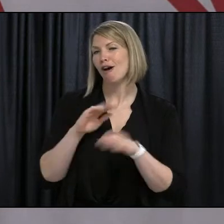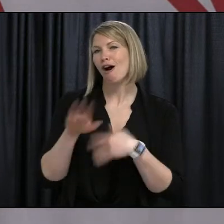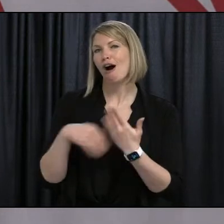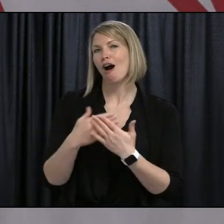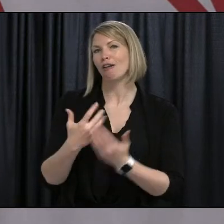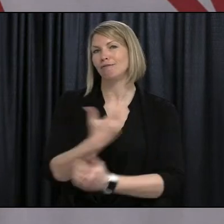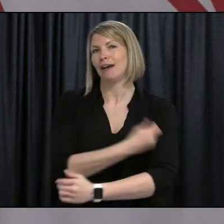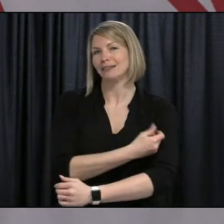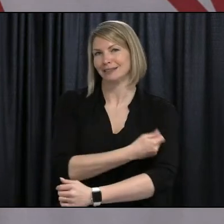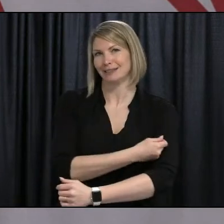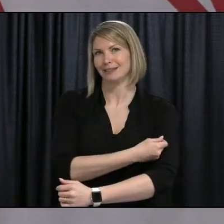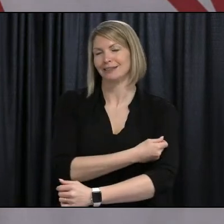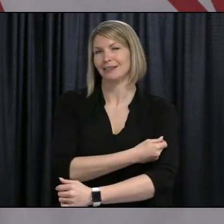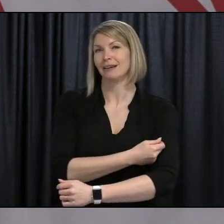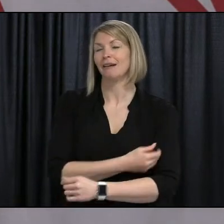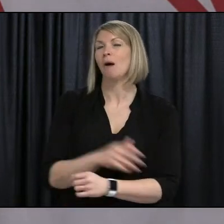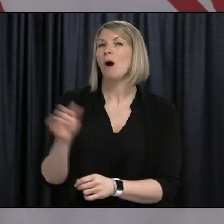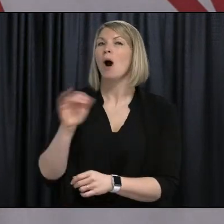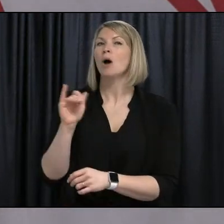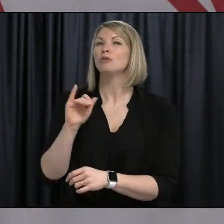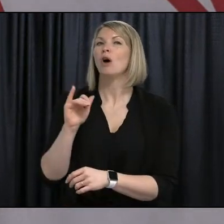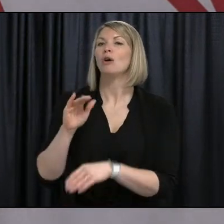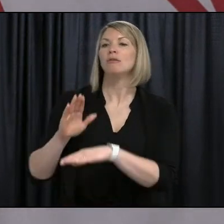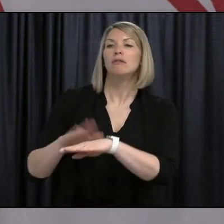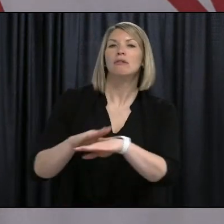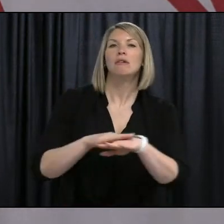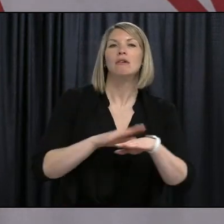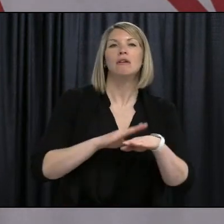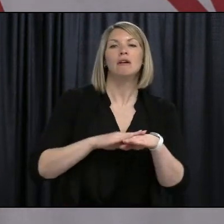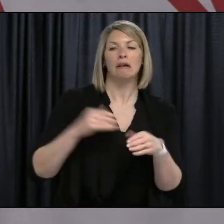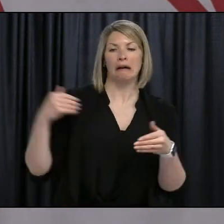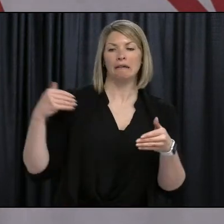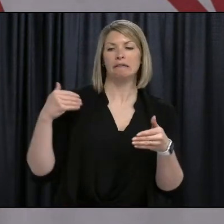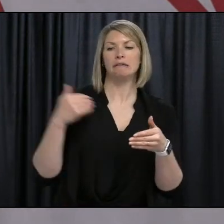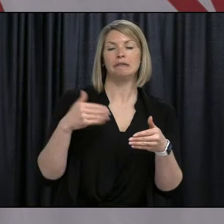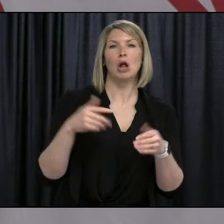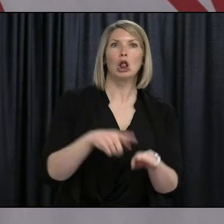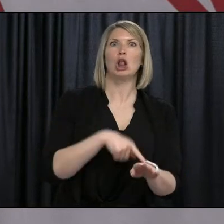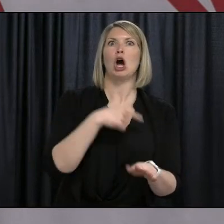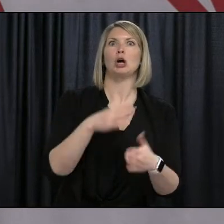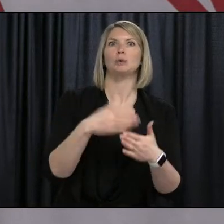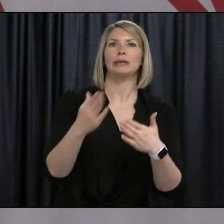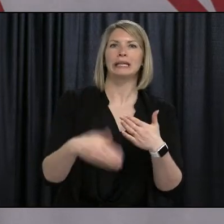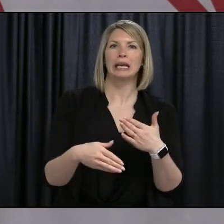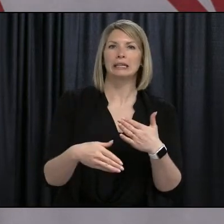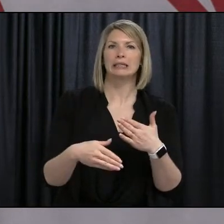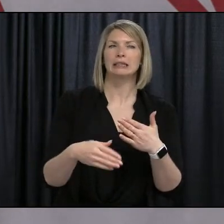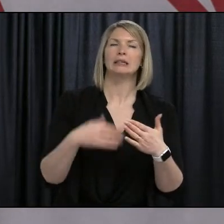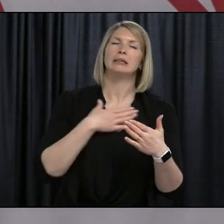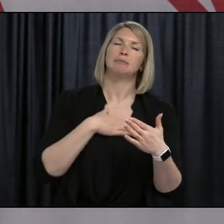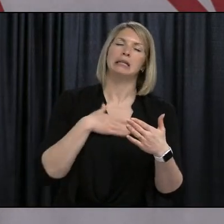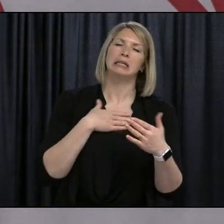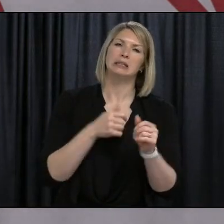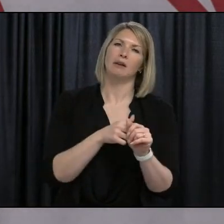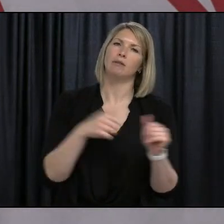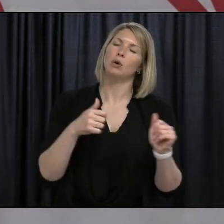weekend approaching, a reminder not to have big gatherings or parties. Please resist that temptation. We're so close.